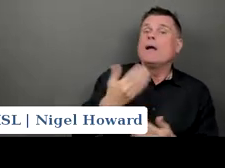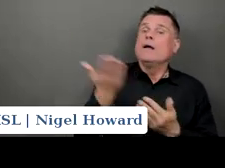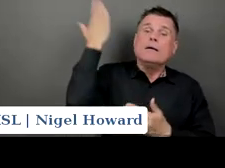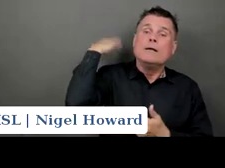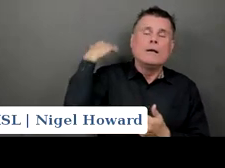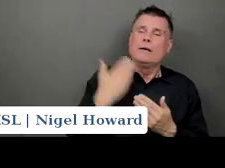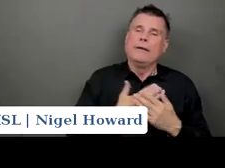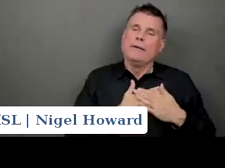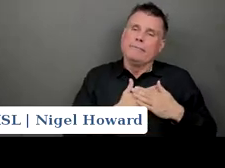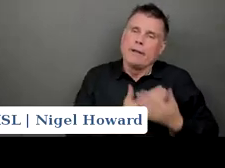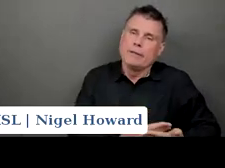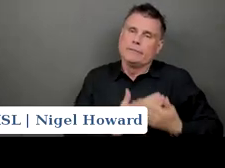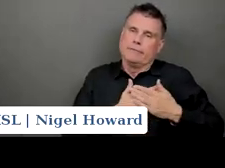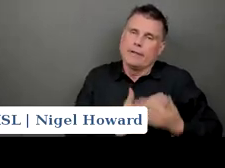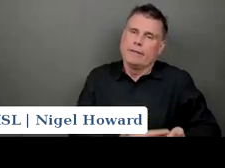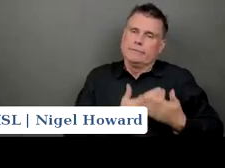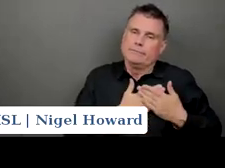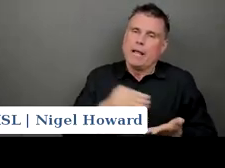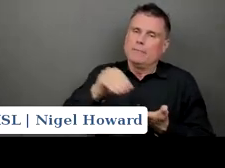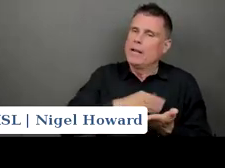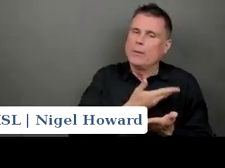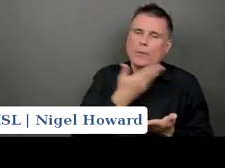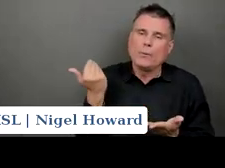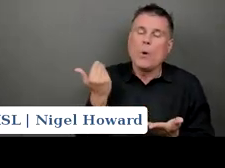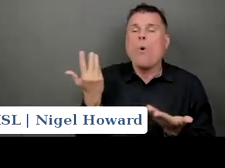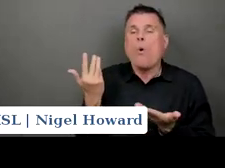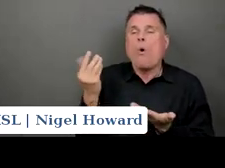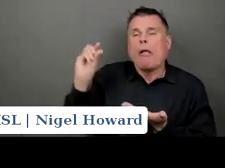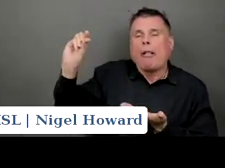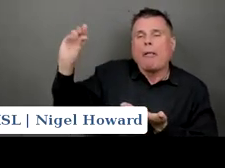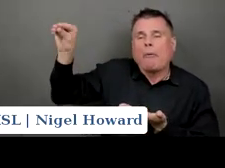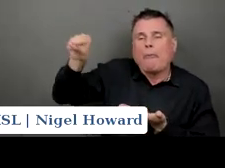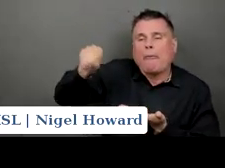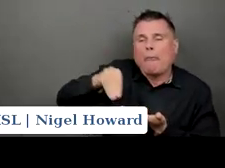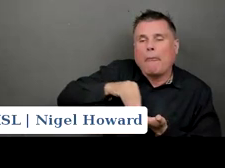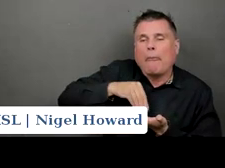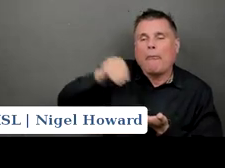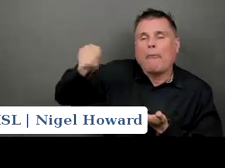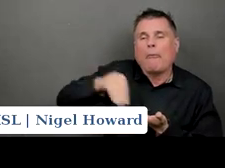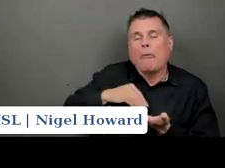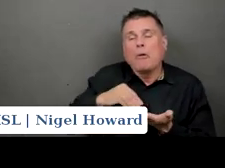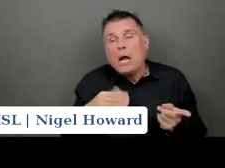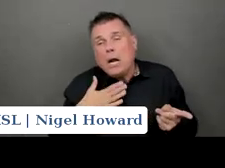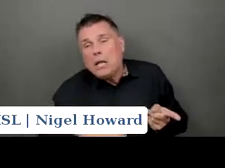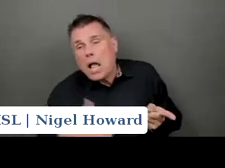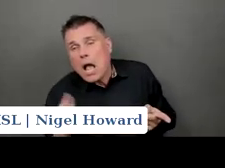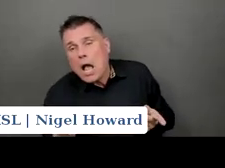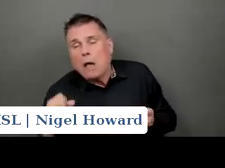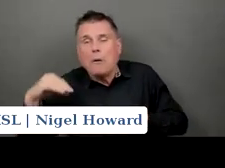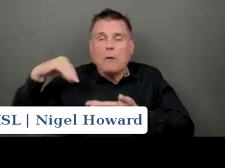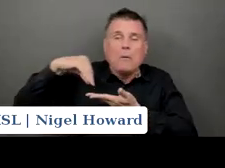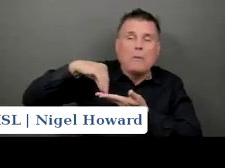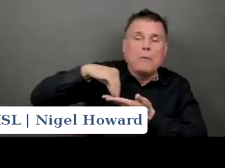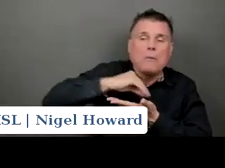some payment, has a minimum wage, not always adhered to, but it is there. So it has helped shift